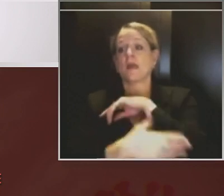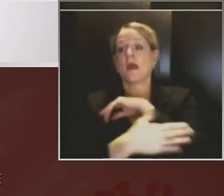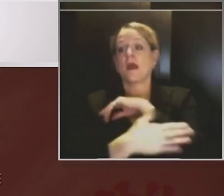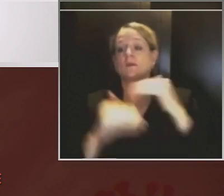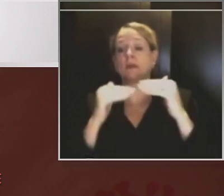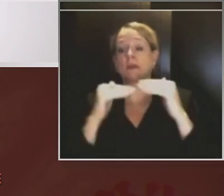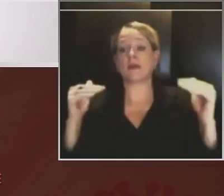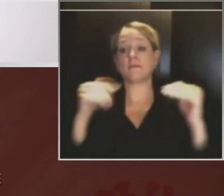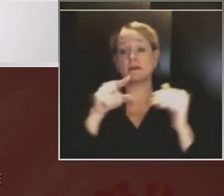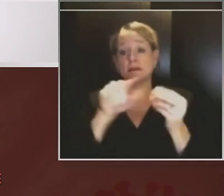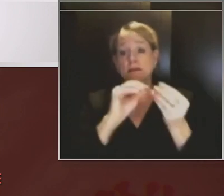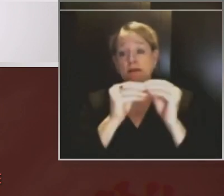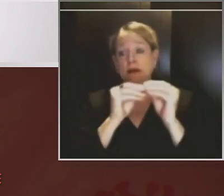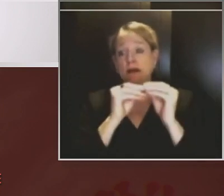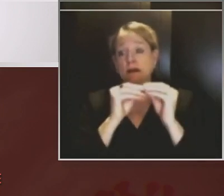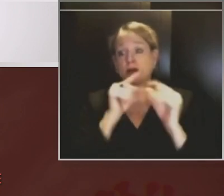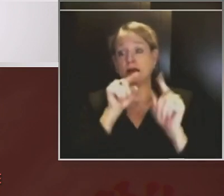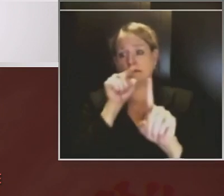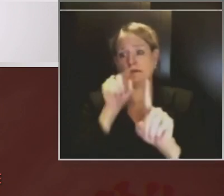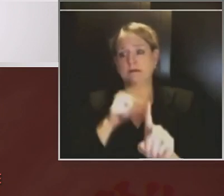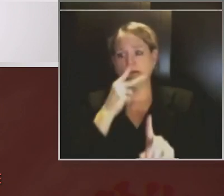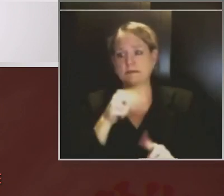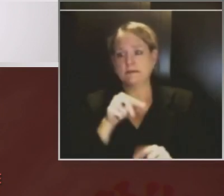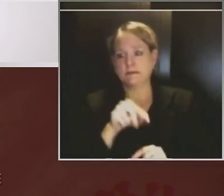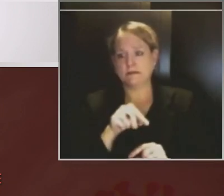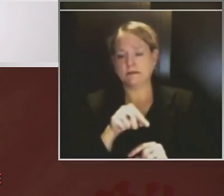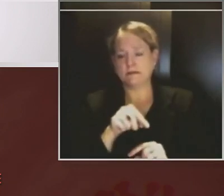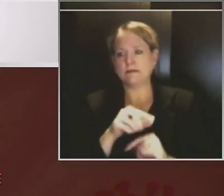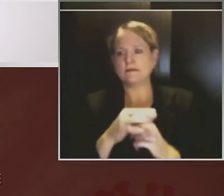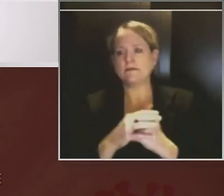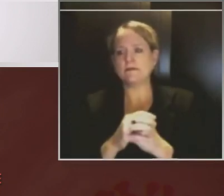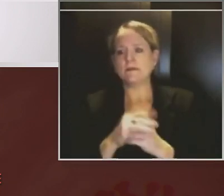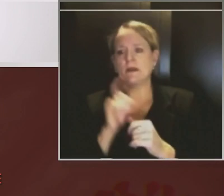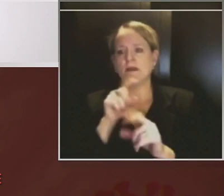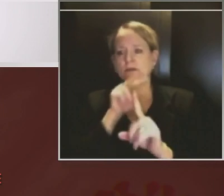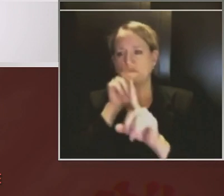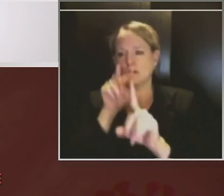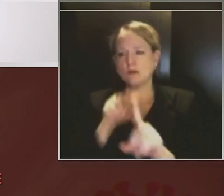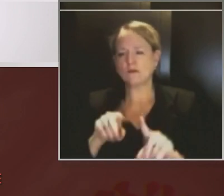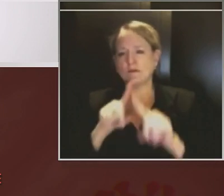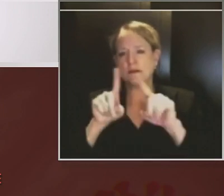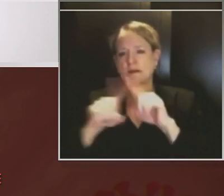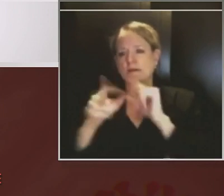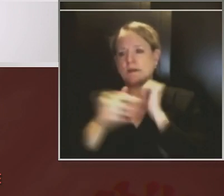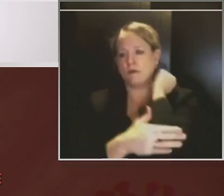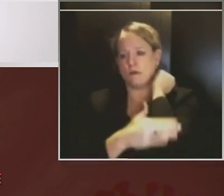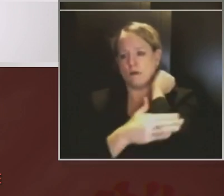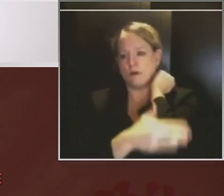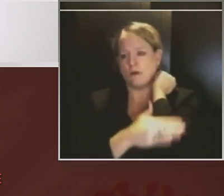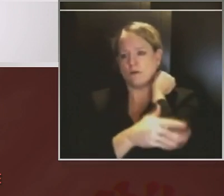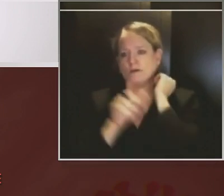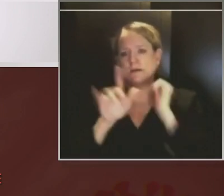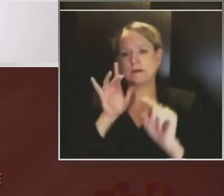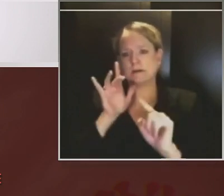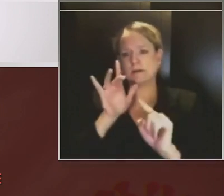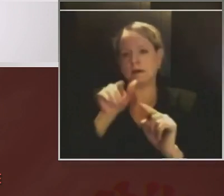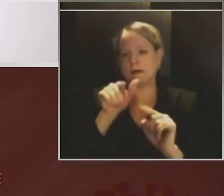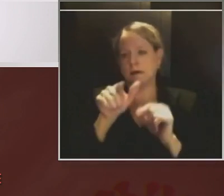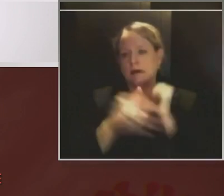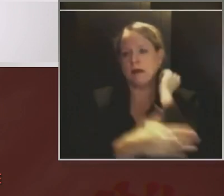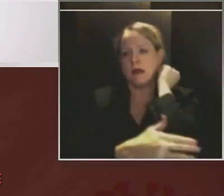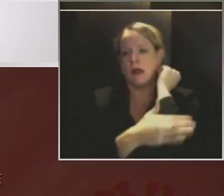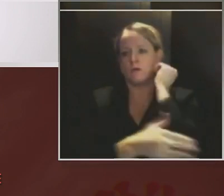Well, we do have. Right, I'm looking for, today you had 989 cases. Well, where were they? Where can I